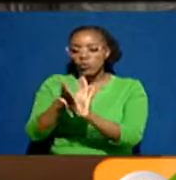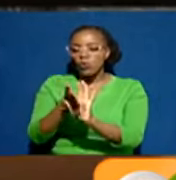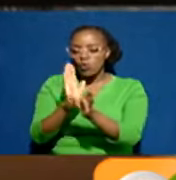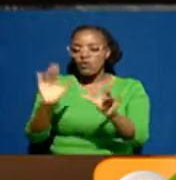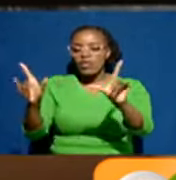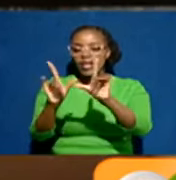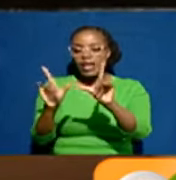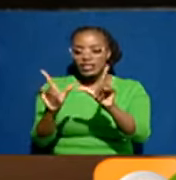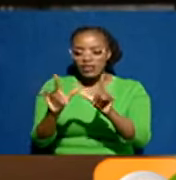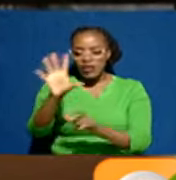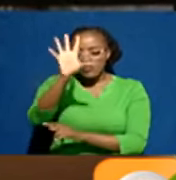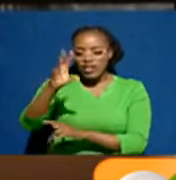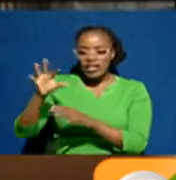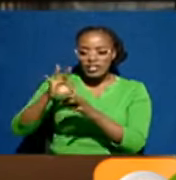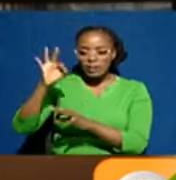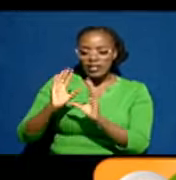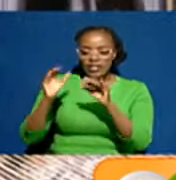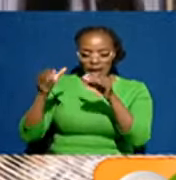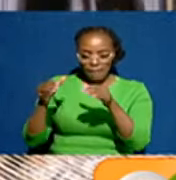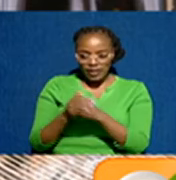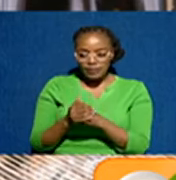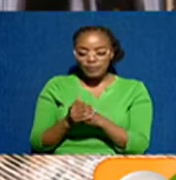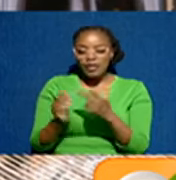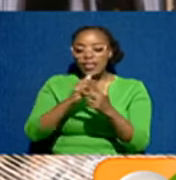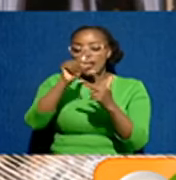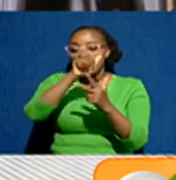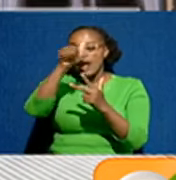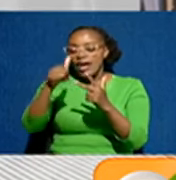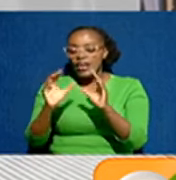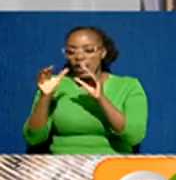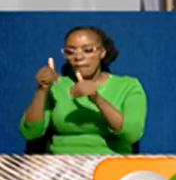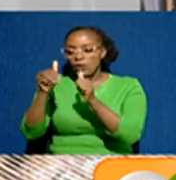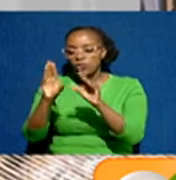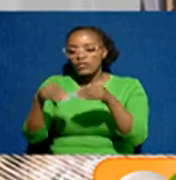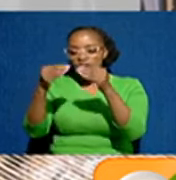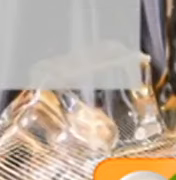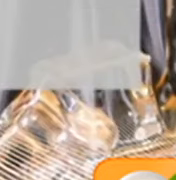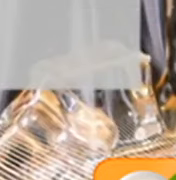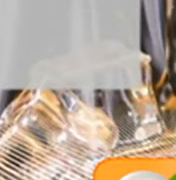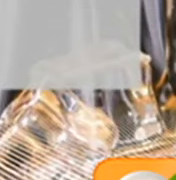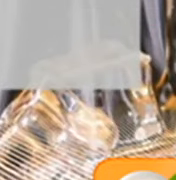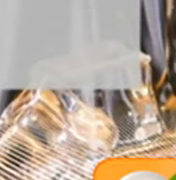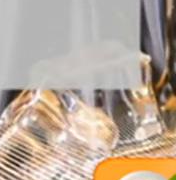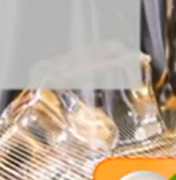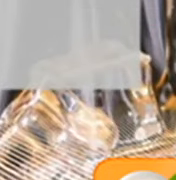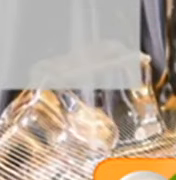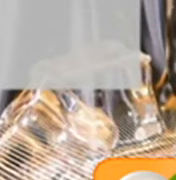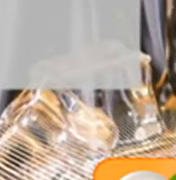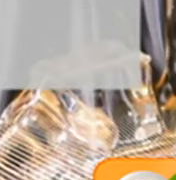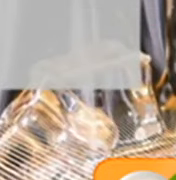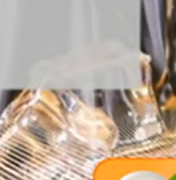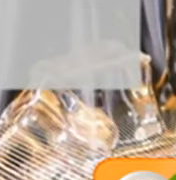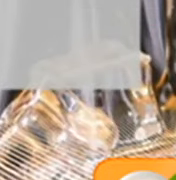their license is African Spirit Limited. Three other distillers were given the go-ahead to resume